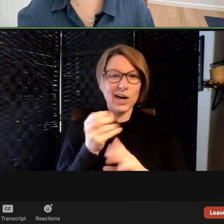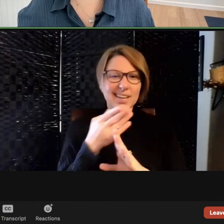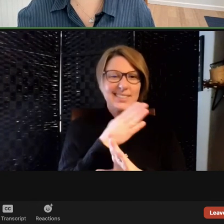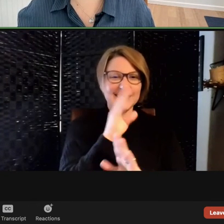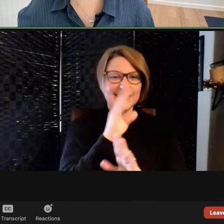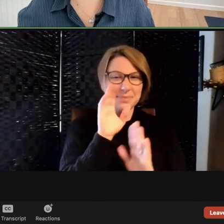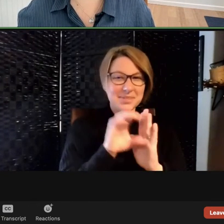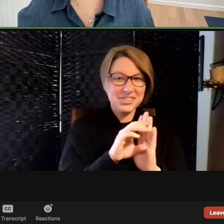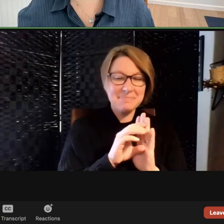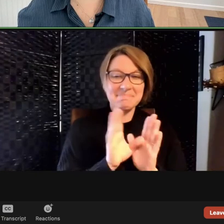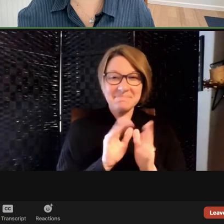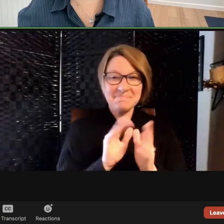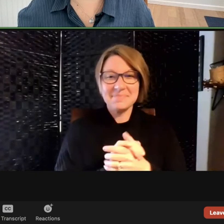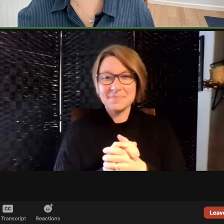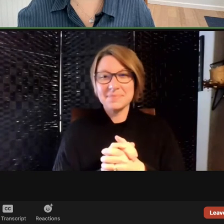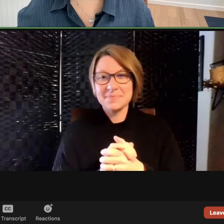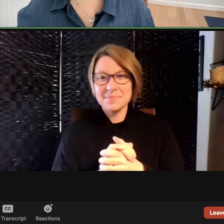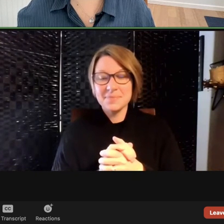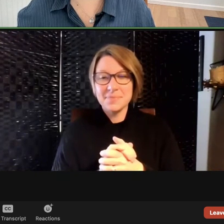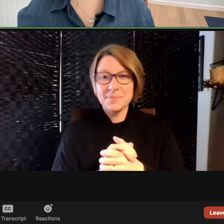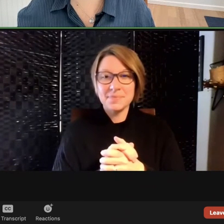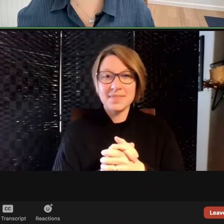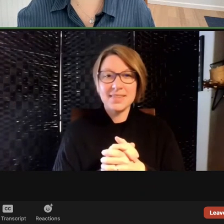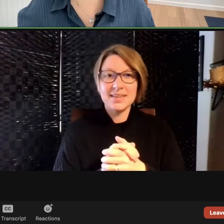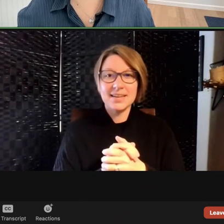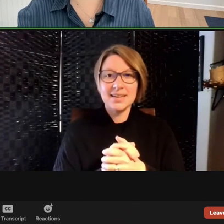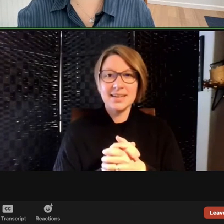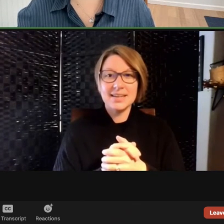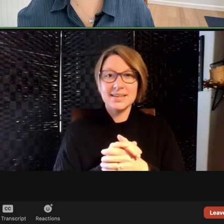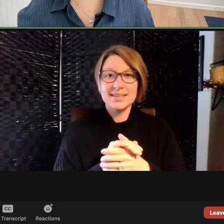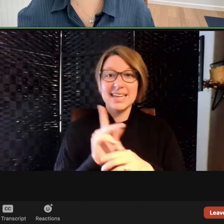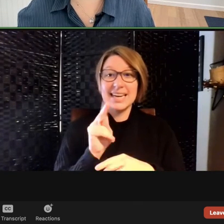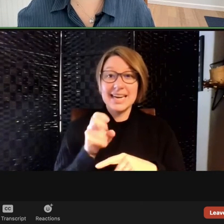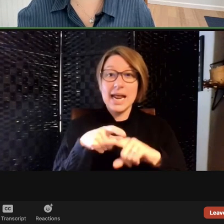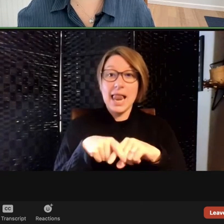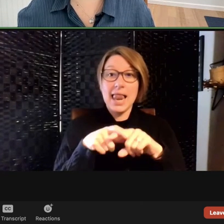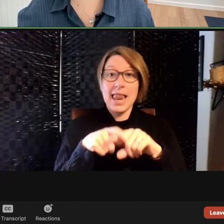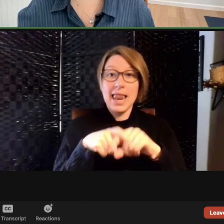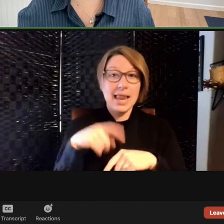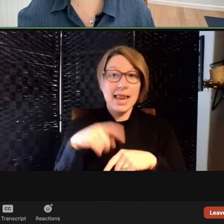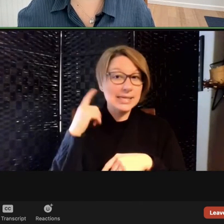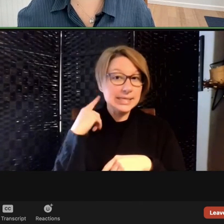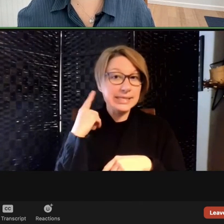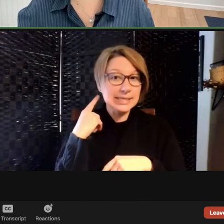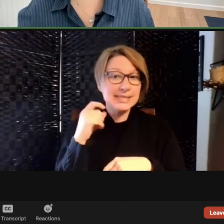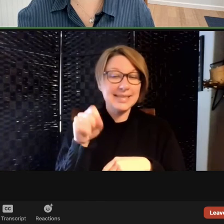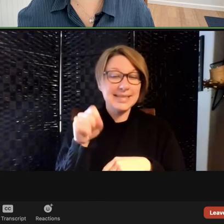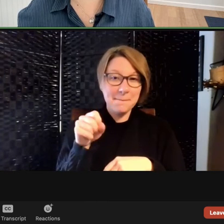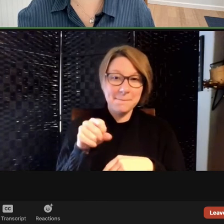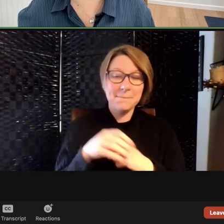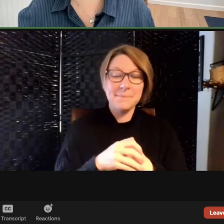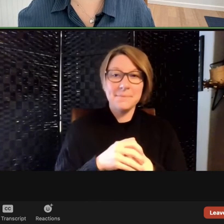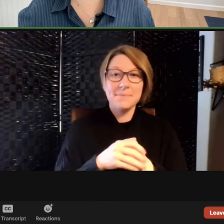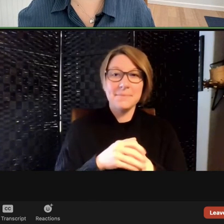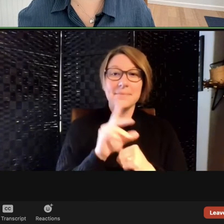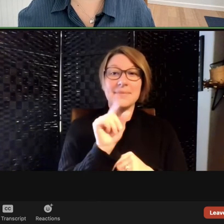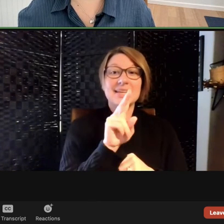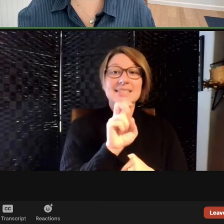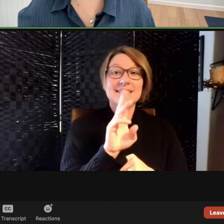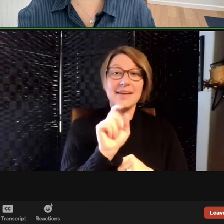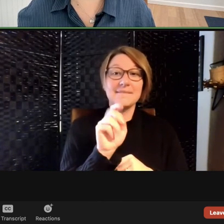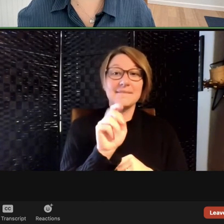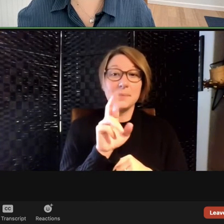Maybe also a person who's trying to anticipate what's happening. Okay. Bouncing on my knee. Yes. Play with my hair, bouncing my leg. Yeah. Oh yes. Dave and Buster's, Jennifer. Thank